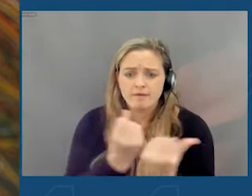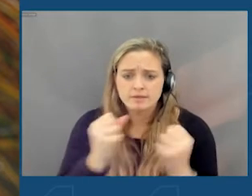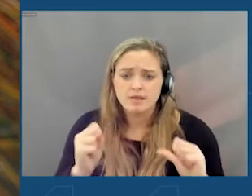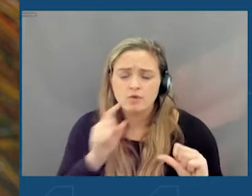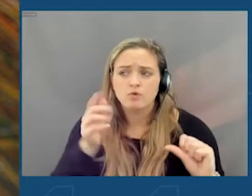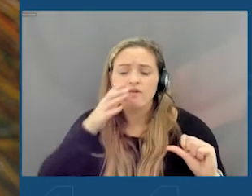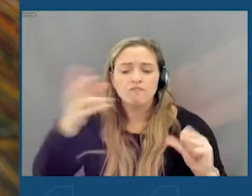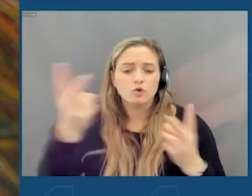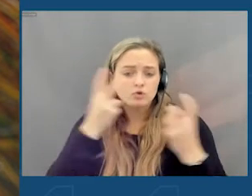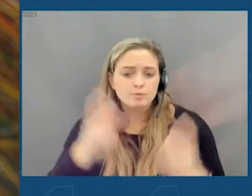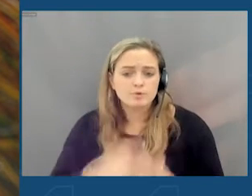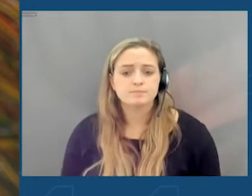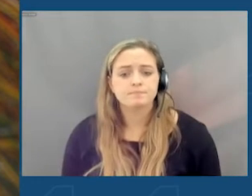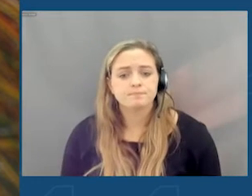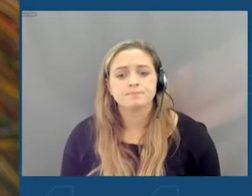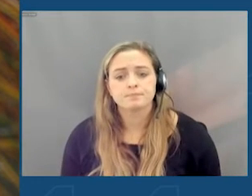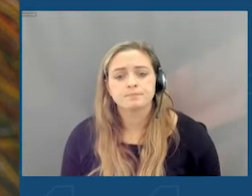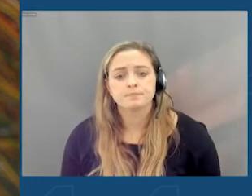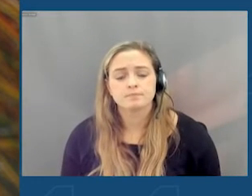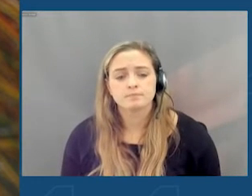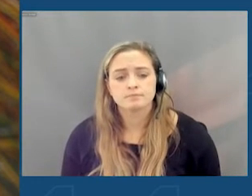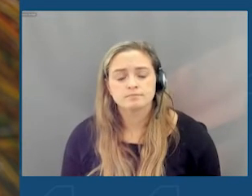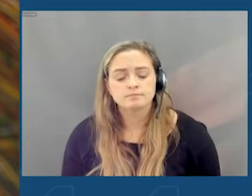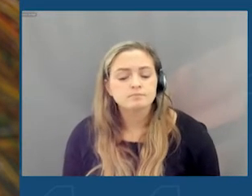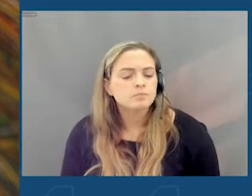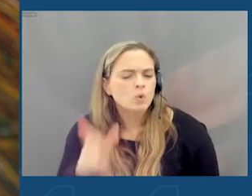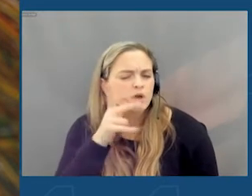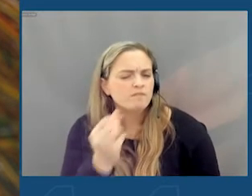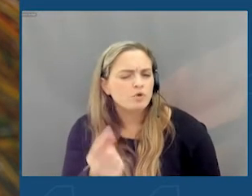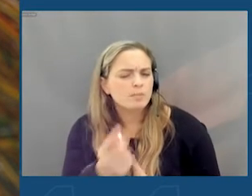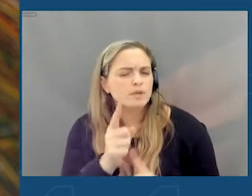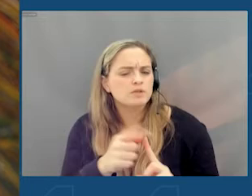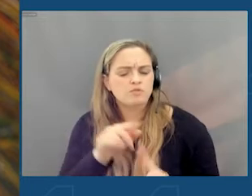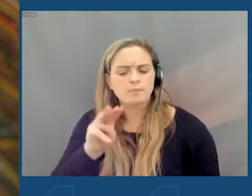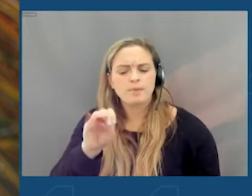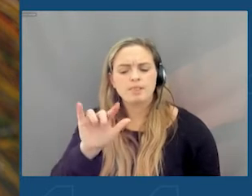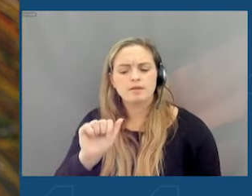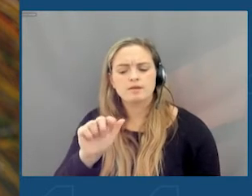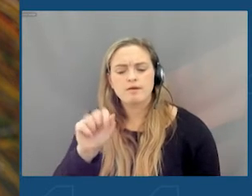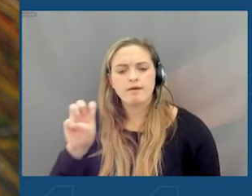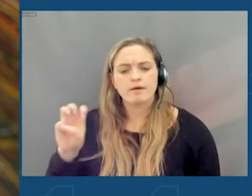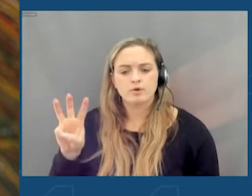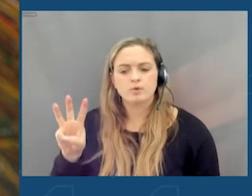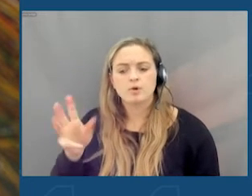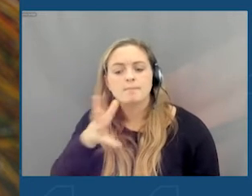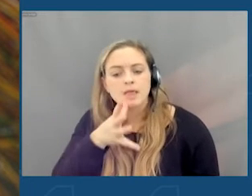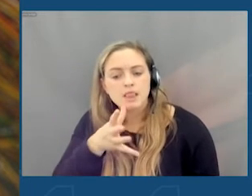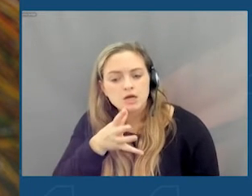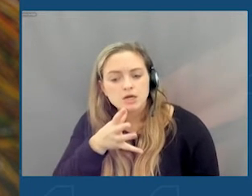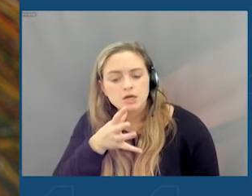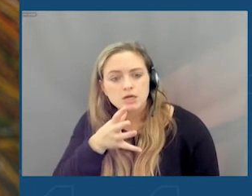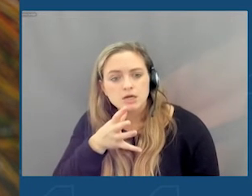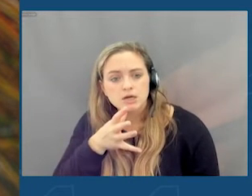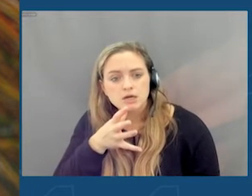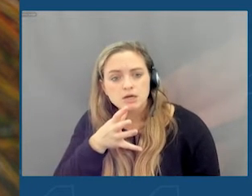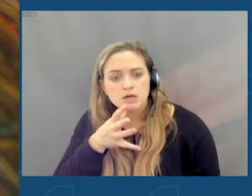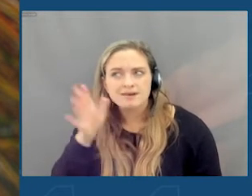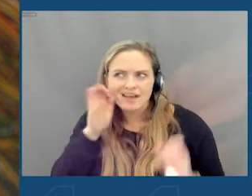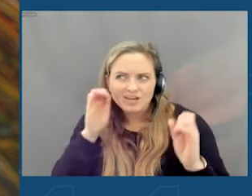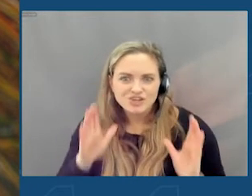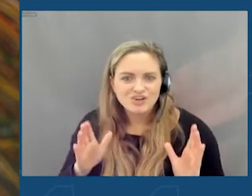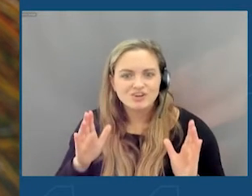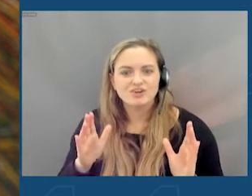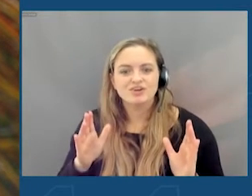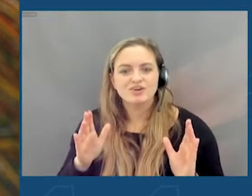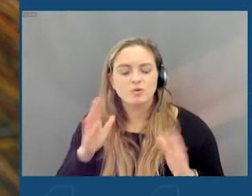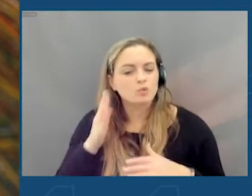criminal acts. You're going to hear in a couple minutes from Melinda Agnu, a mother, an educator, who will